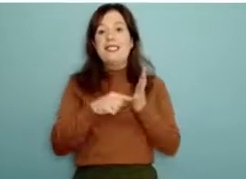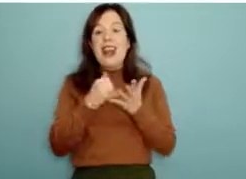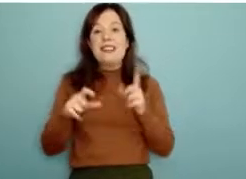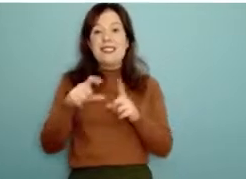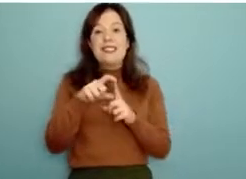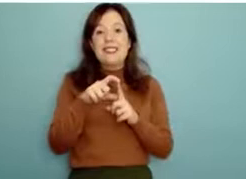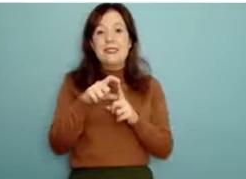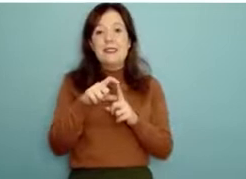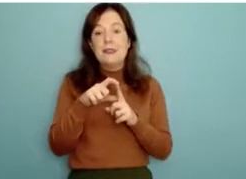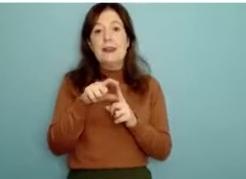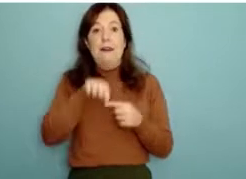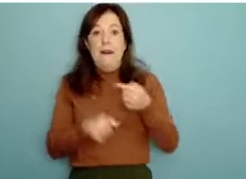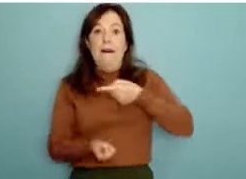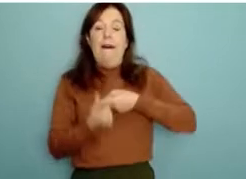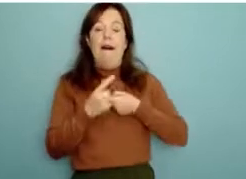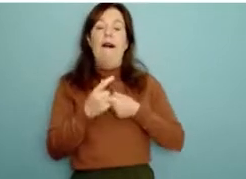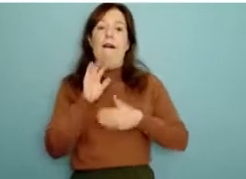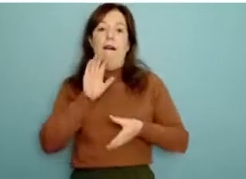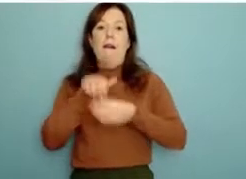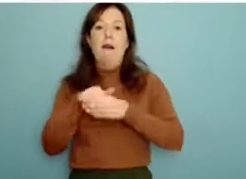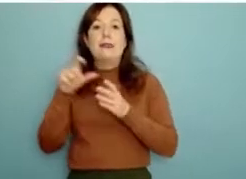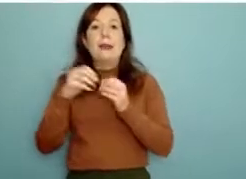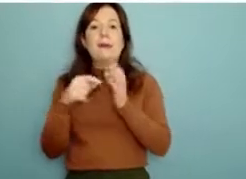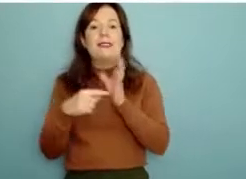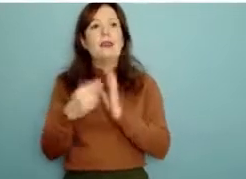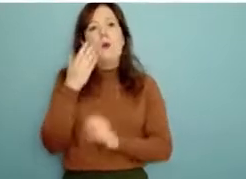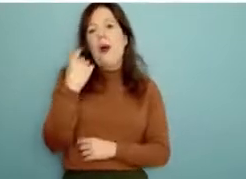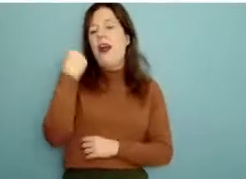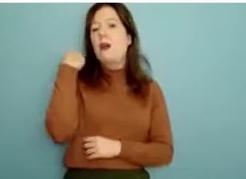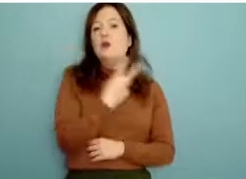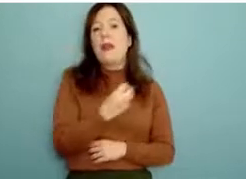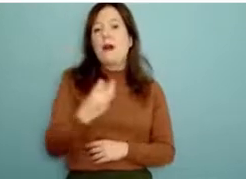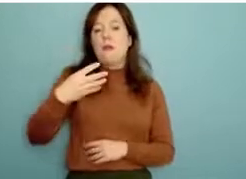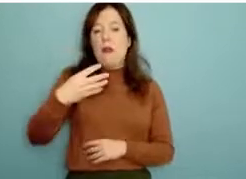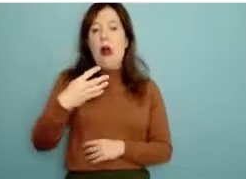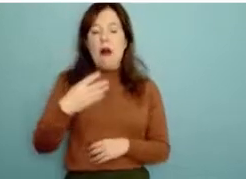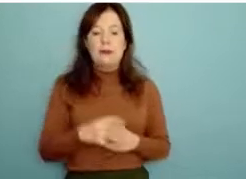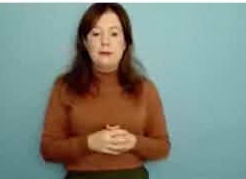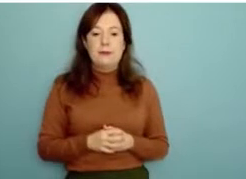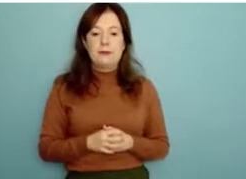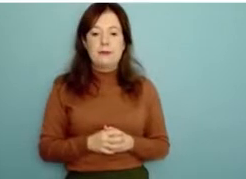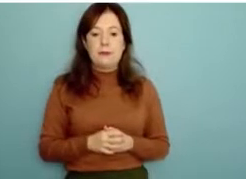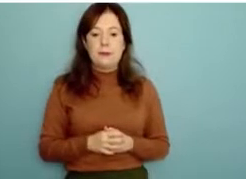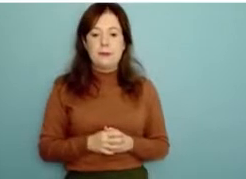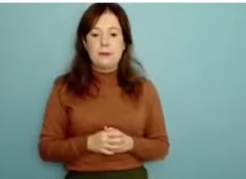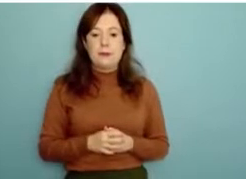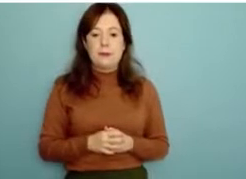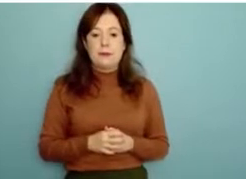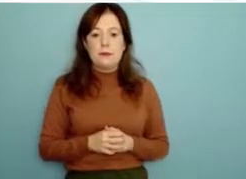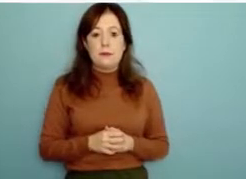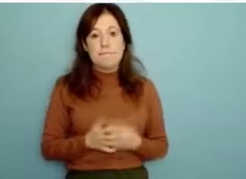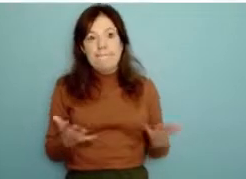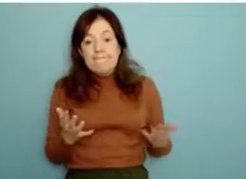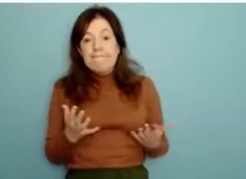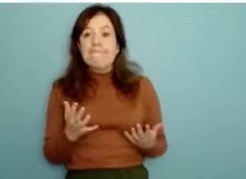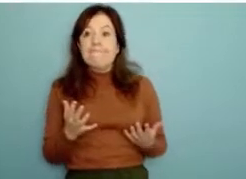first experience of CBT in 2009. But interestingly, I was not honest with myself,